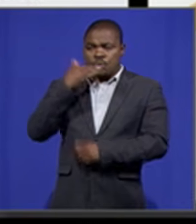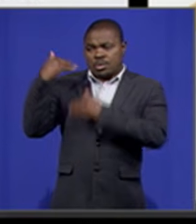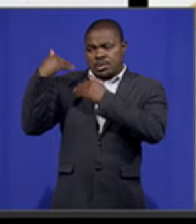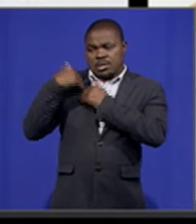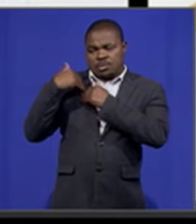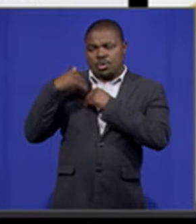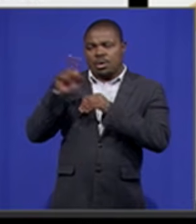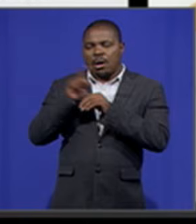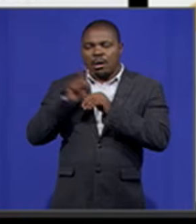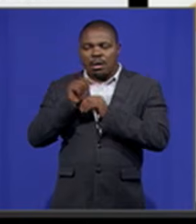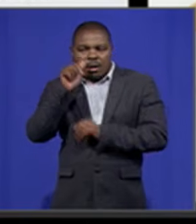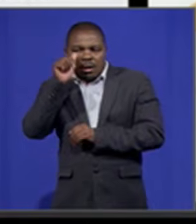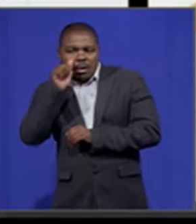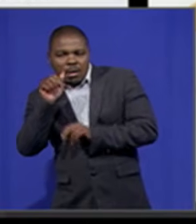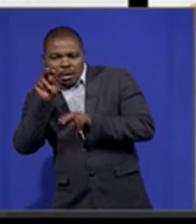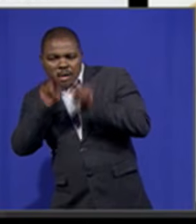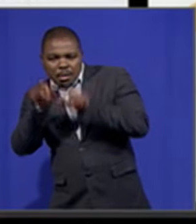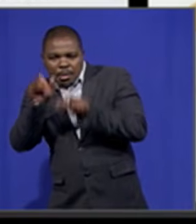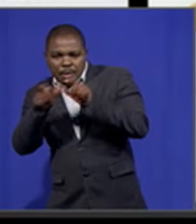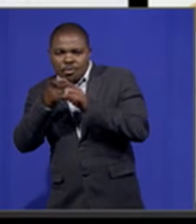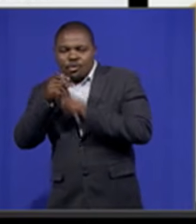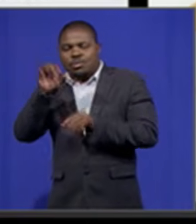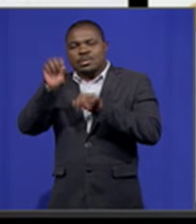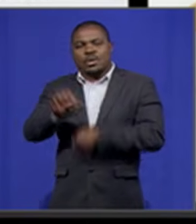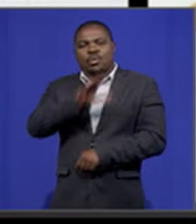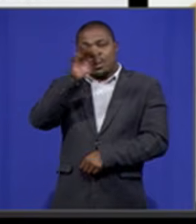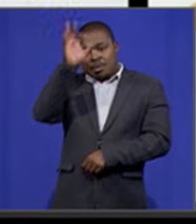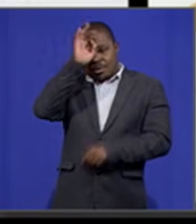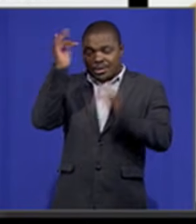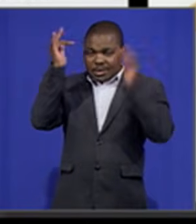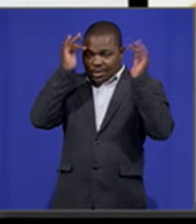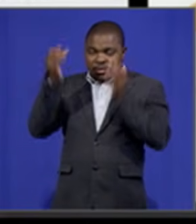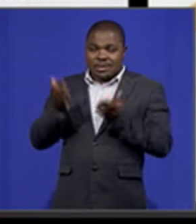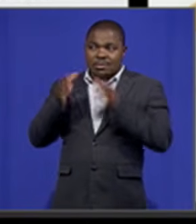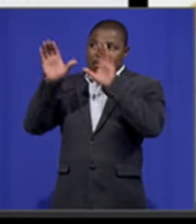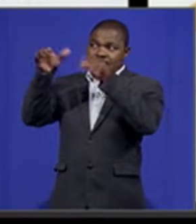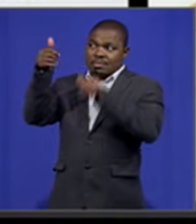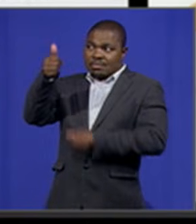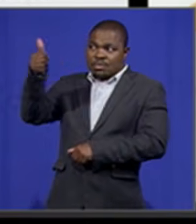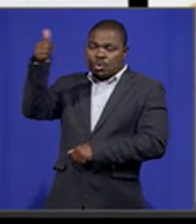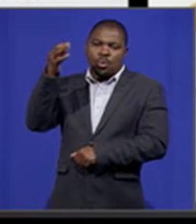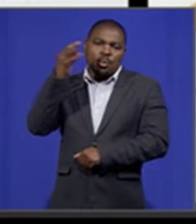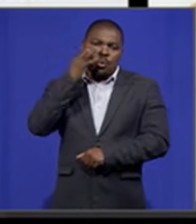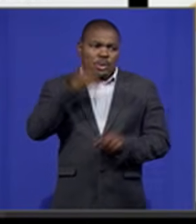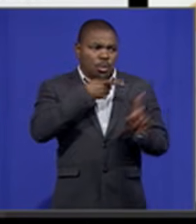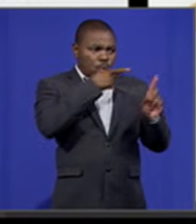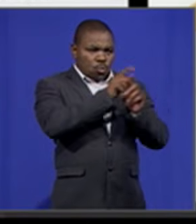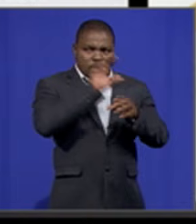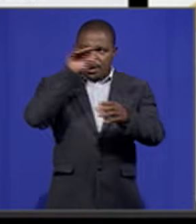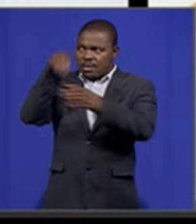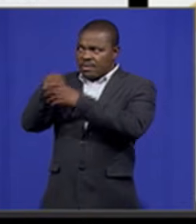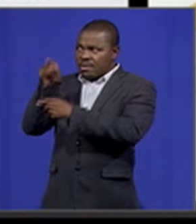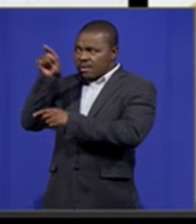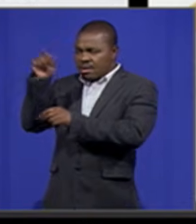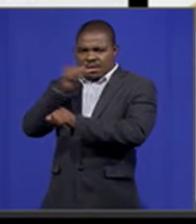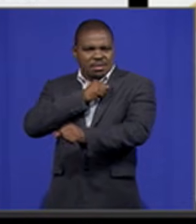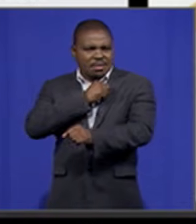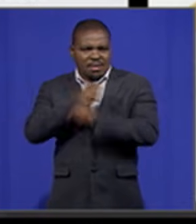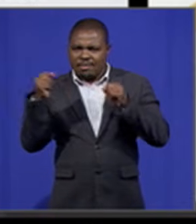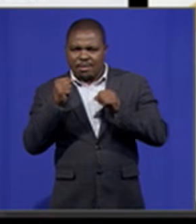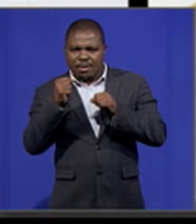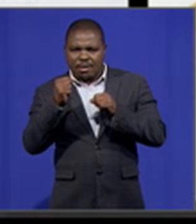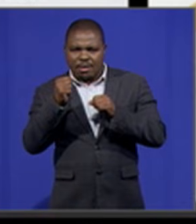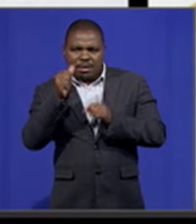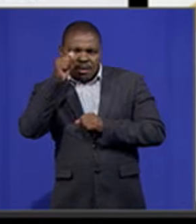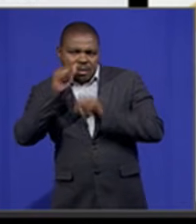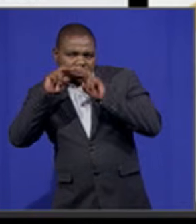undercover agents in the South African Police Service Criminal Intelligence Division denies that you were ever an undercover agent. Do you